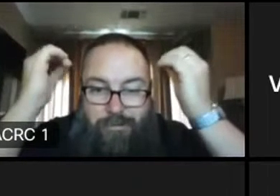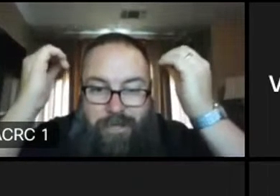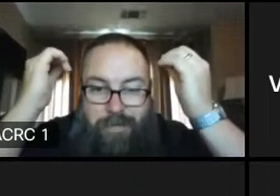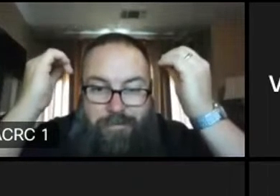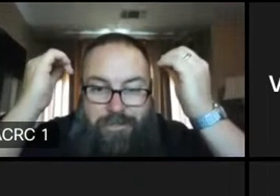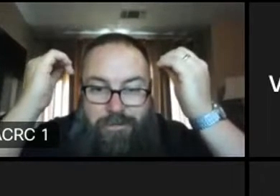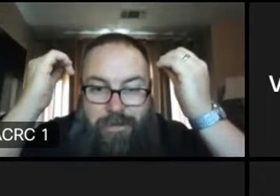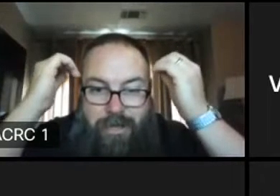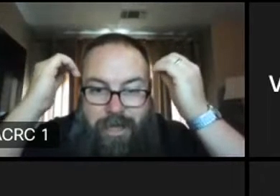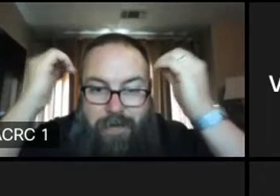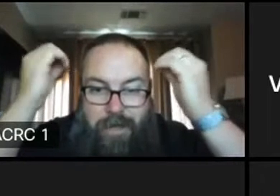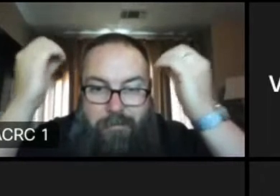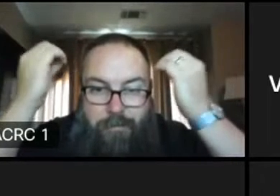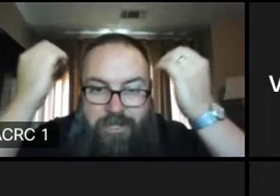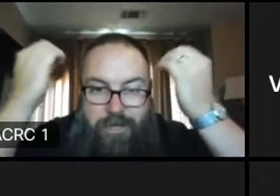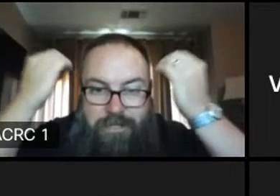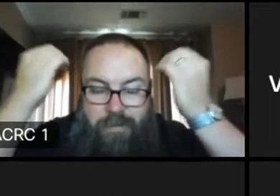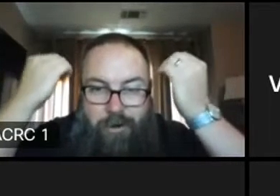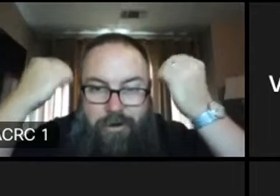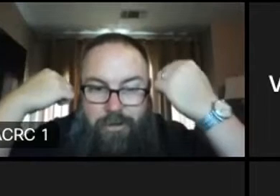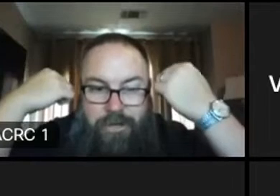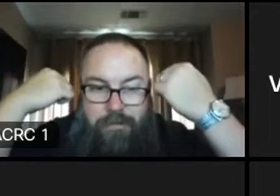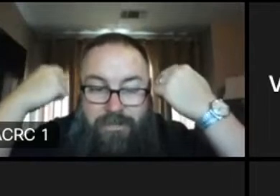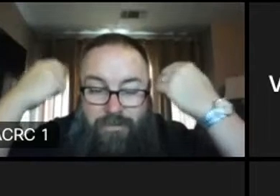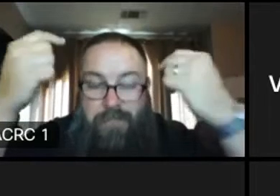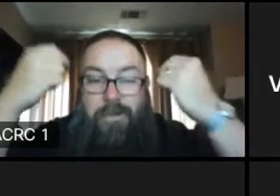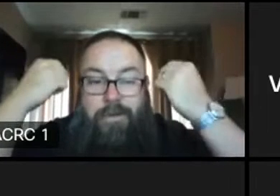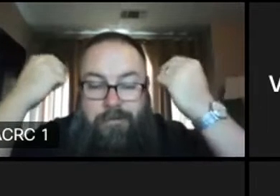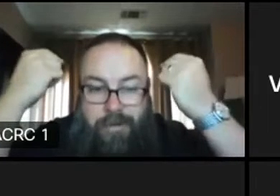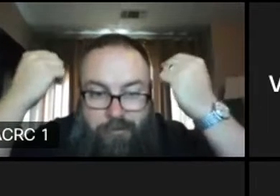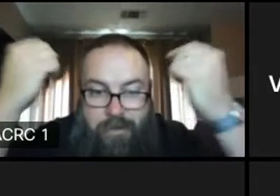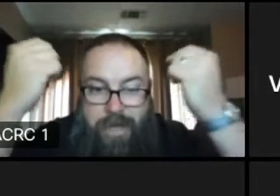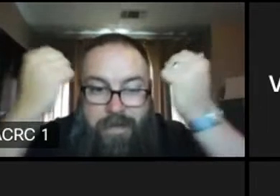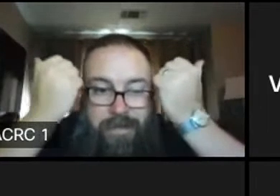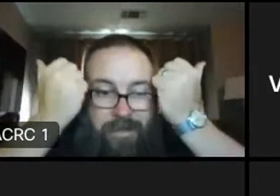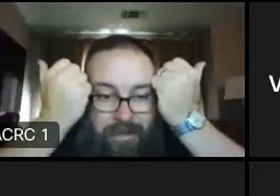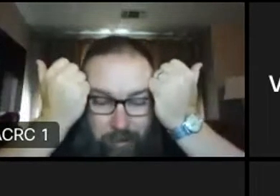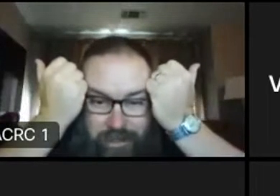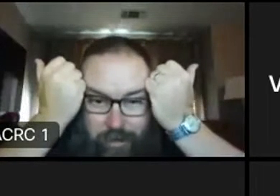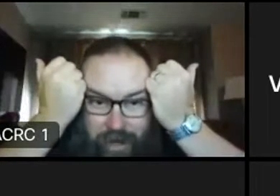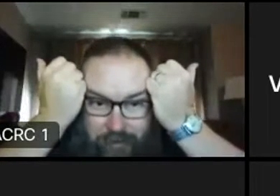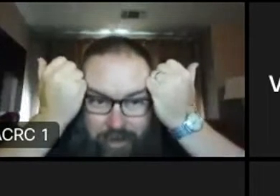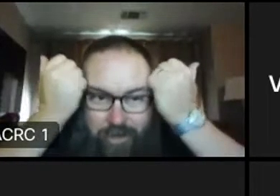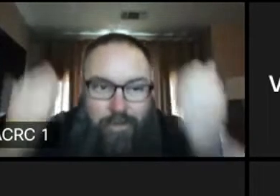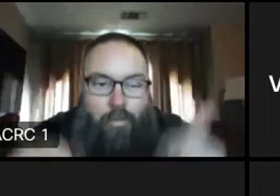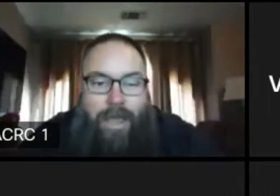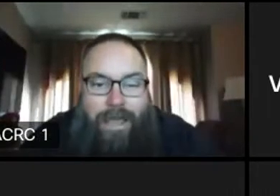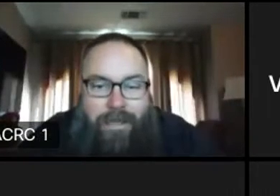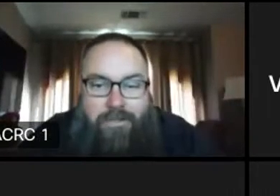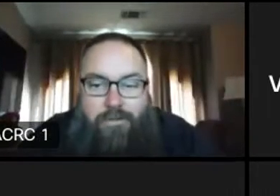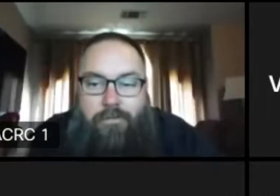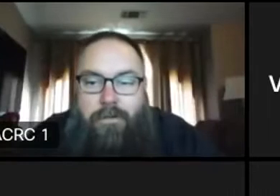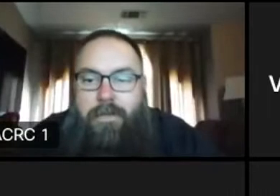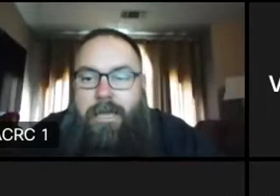us to be able to like have that information up to date for our community because we keep hearing community feedback that we don't have a good